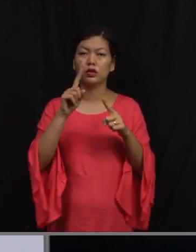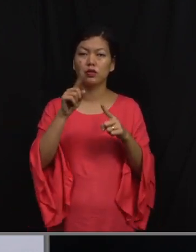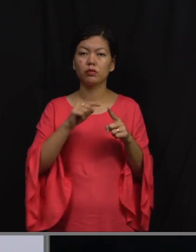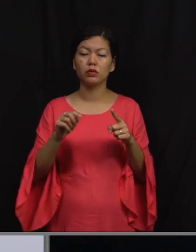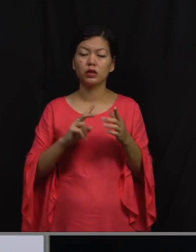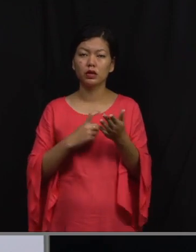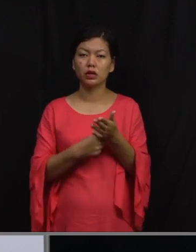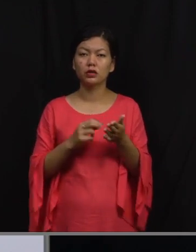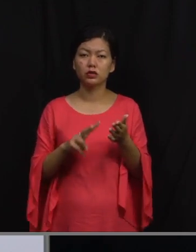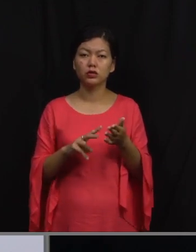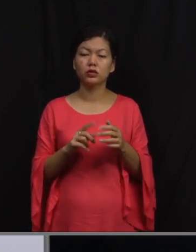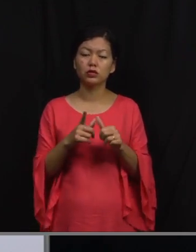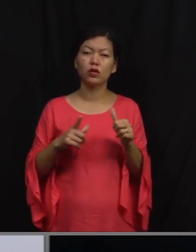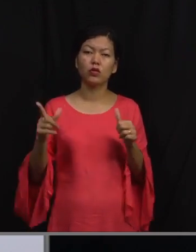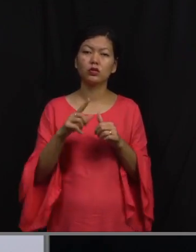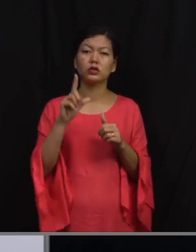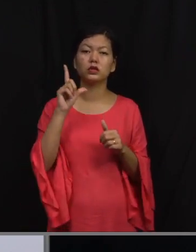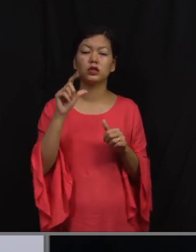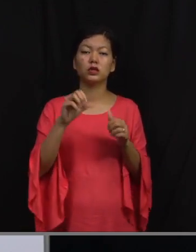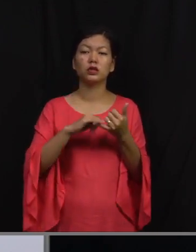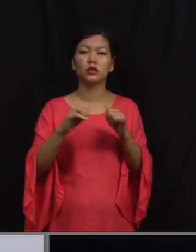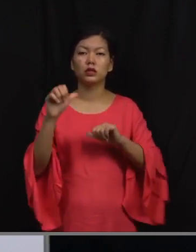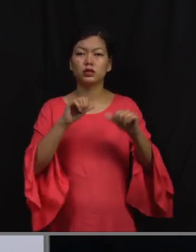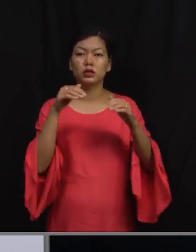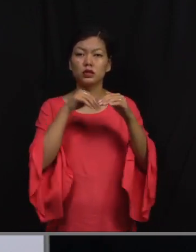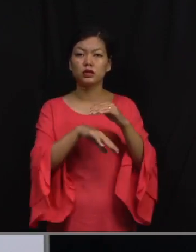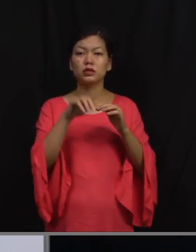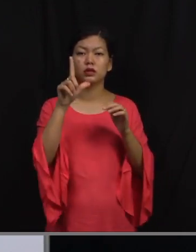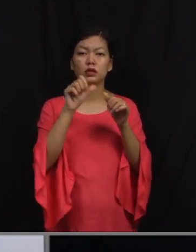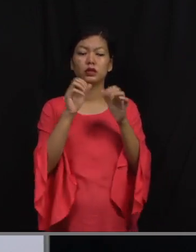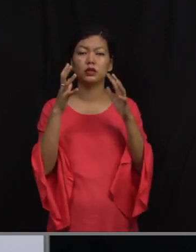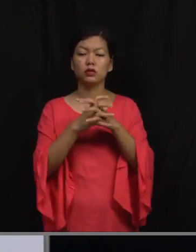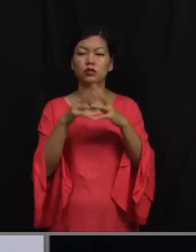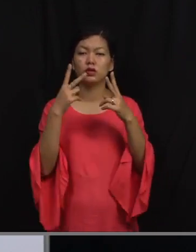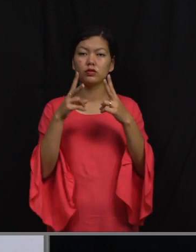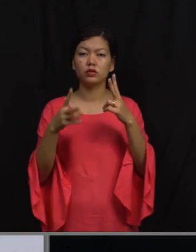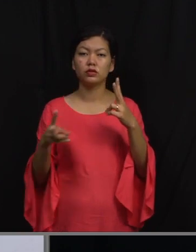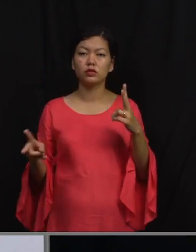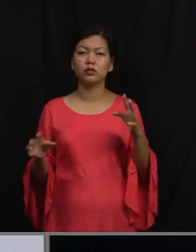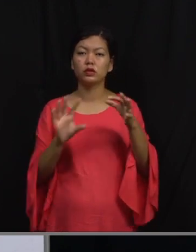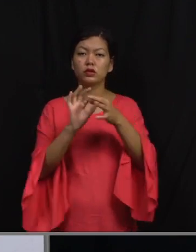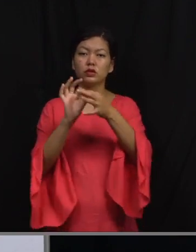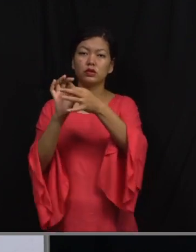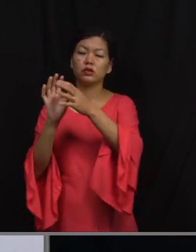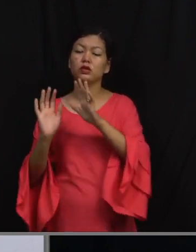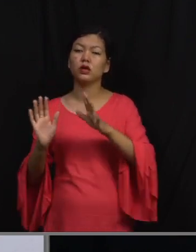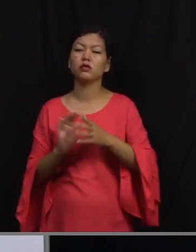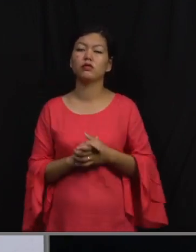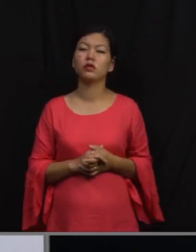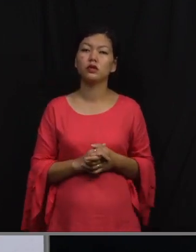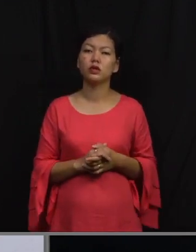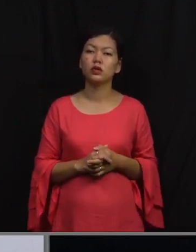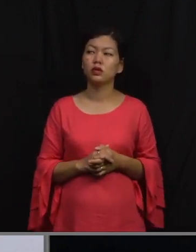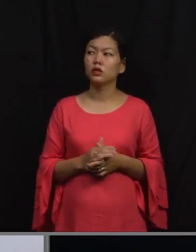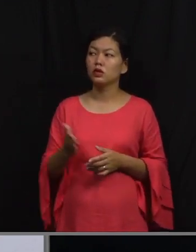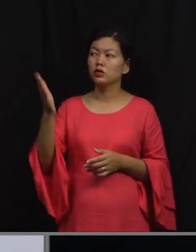All these are laws. All these are science. This is what? Science. Okay, means this is what, when we say in particular term,